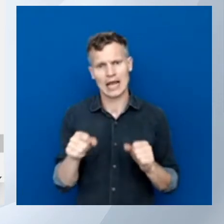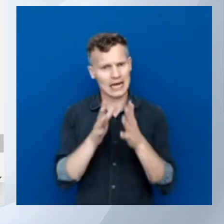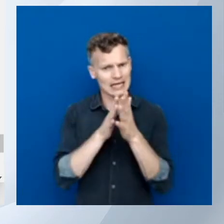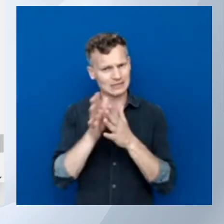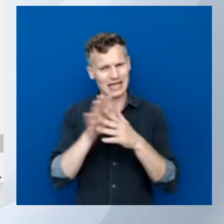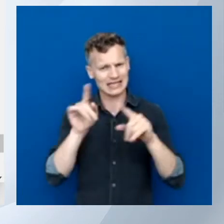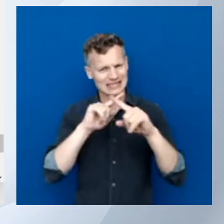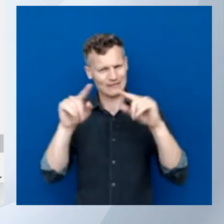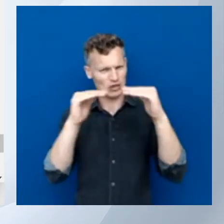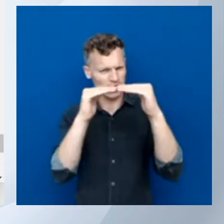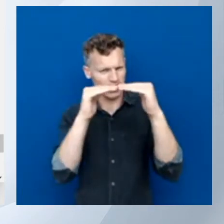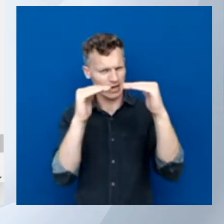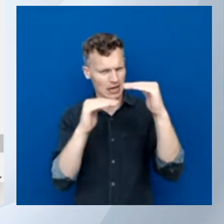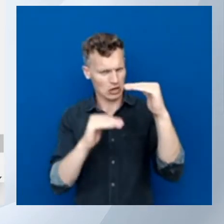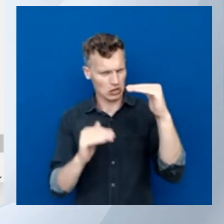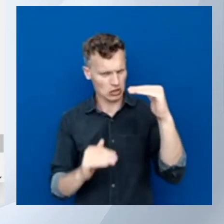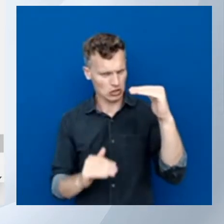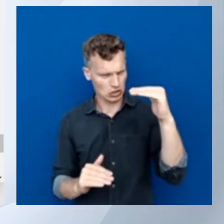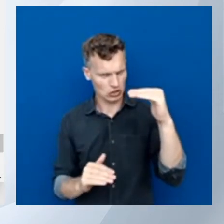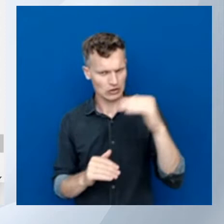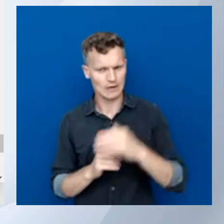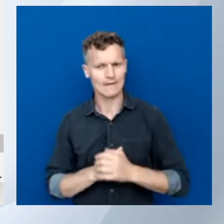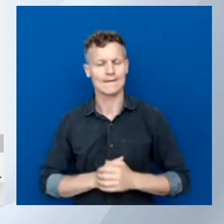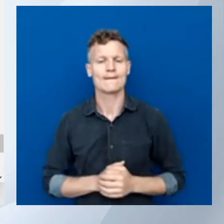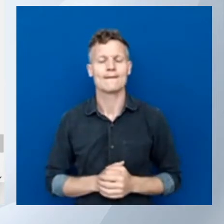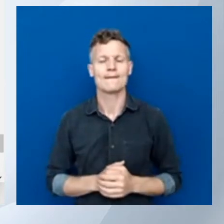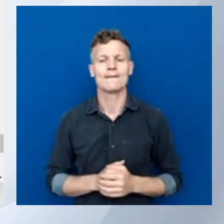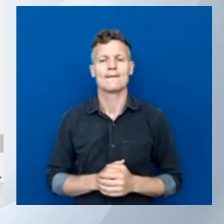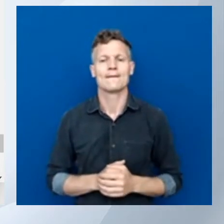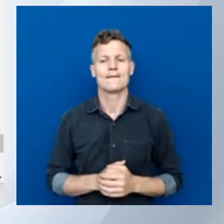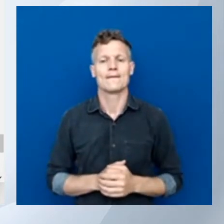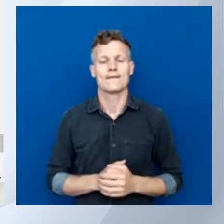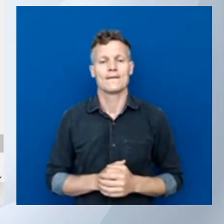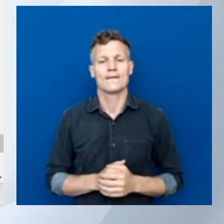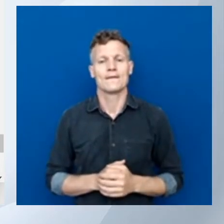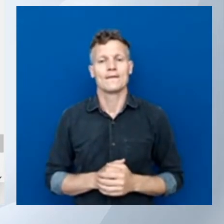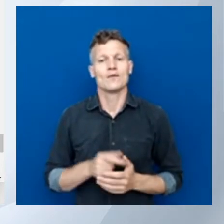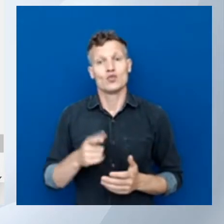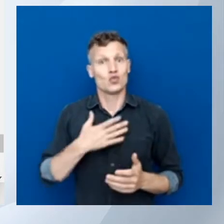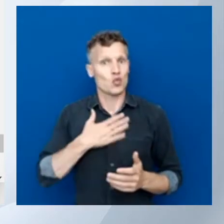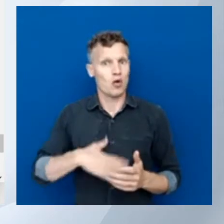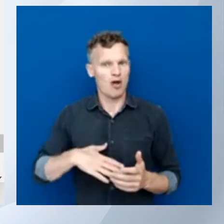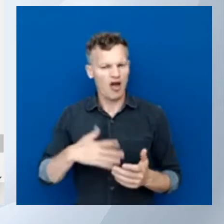have, right? All the different layers that you want to know more about.